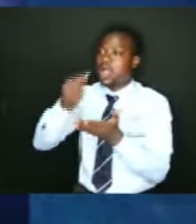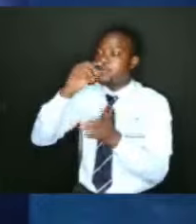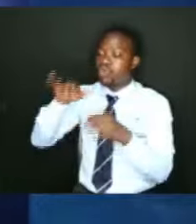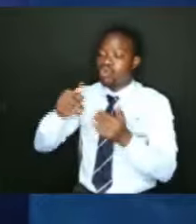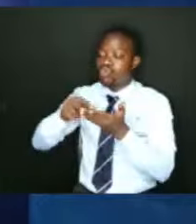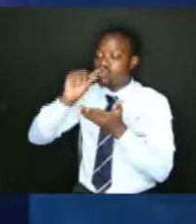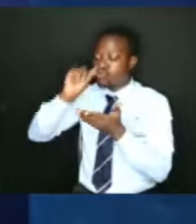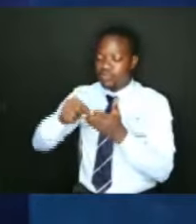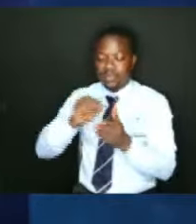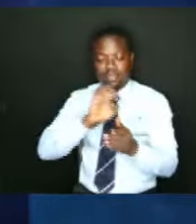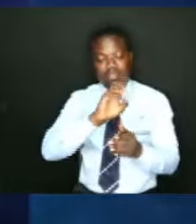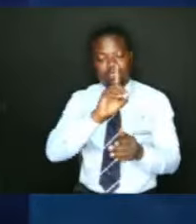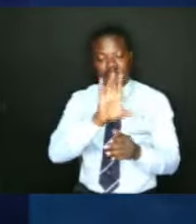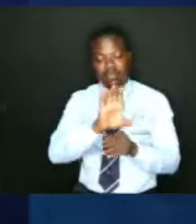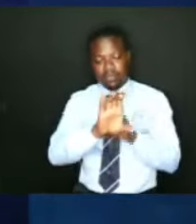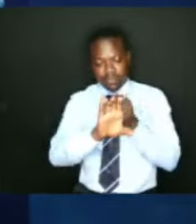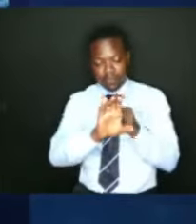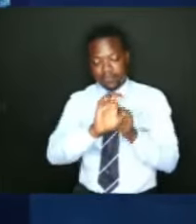then